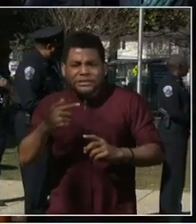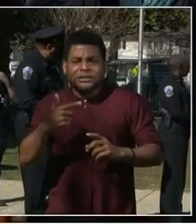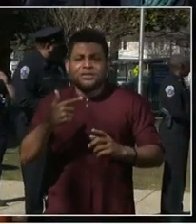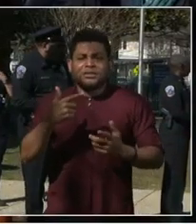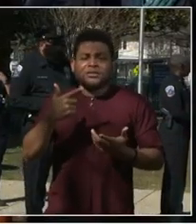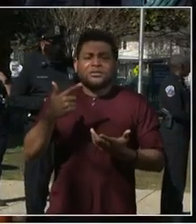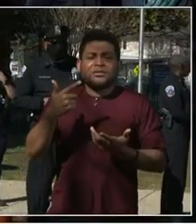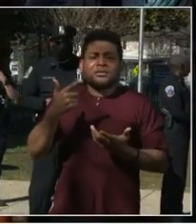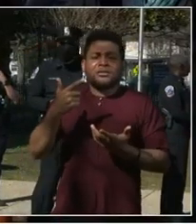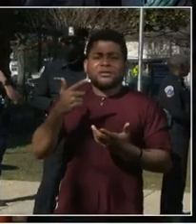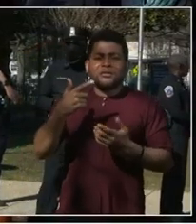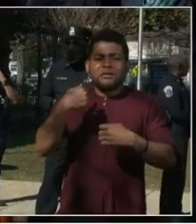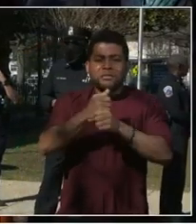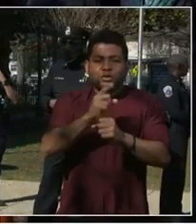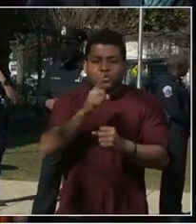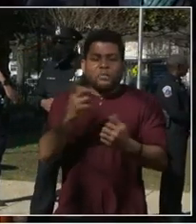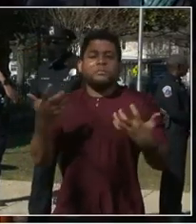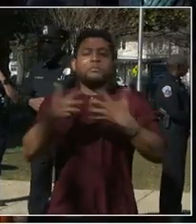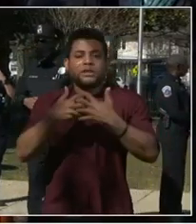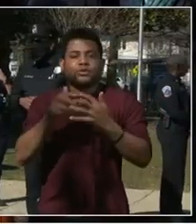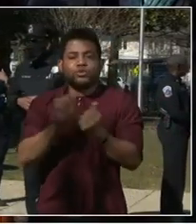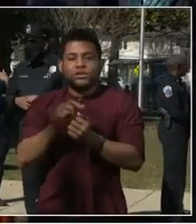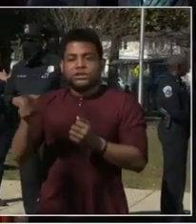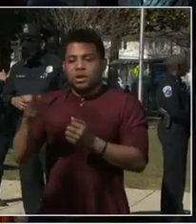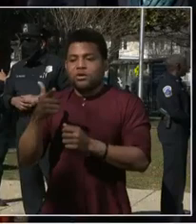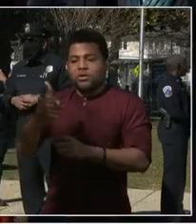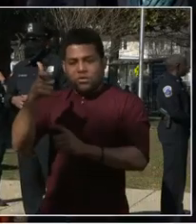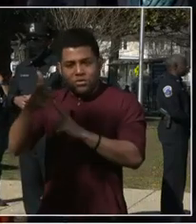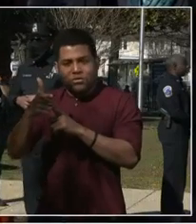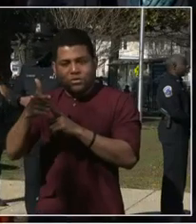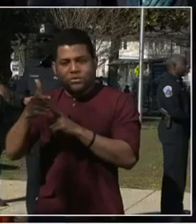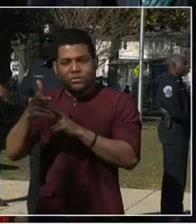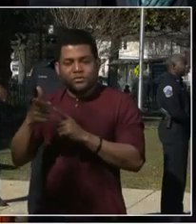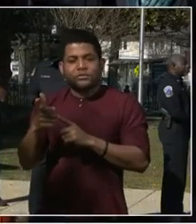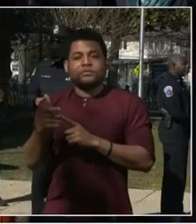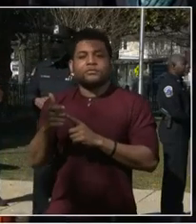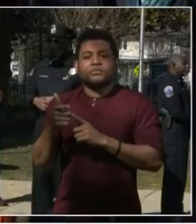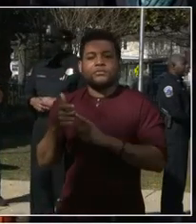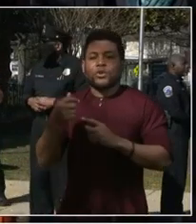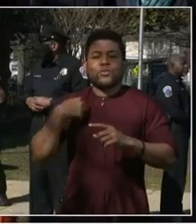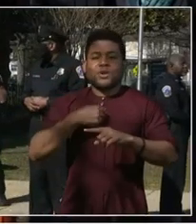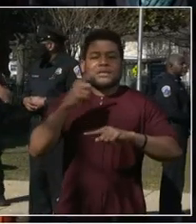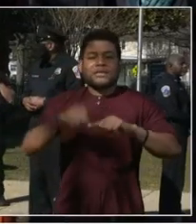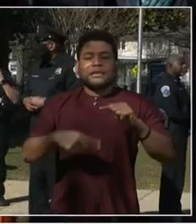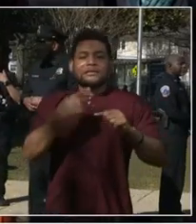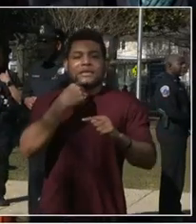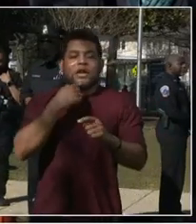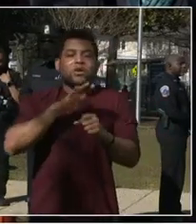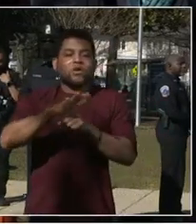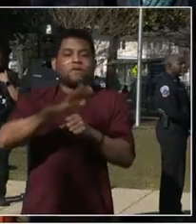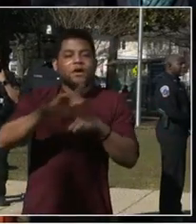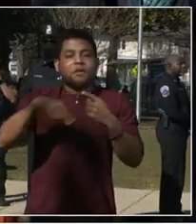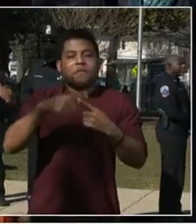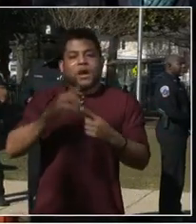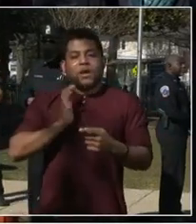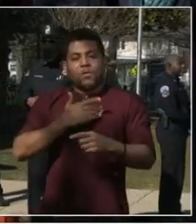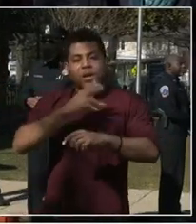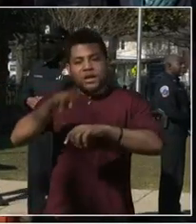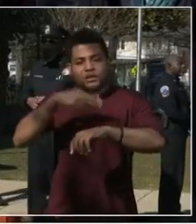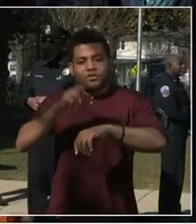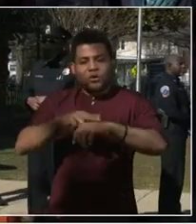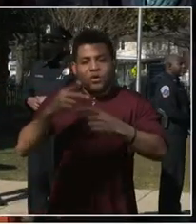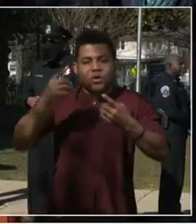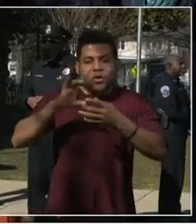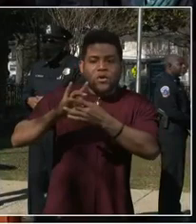expediently, to make a match. Can't say enough about our National Correlation Center that's down in Huntsville,